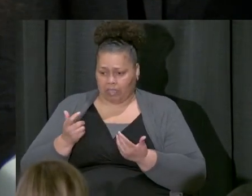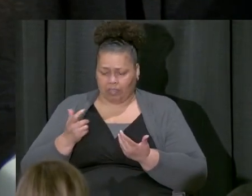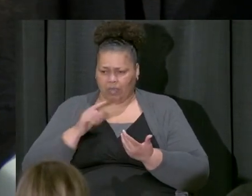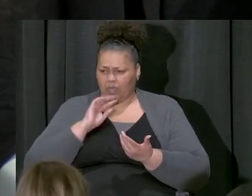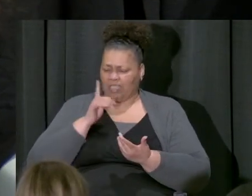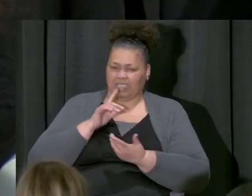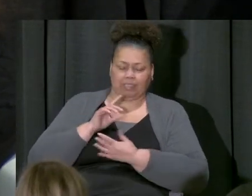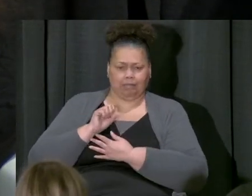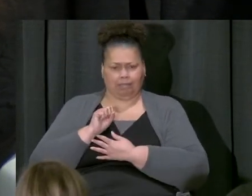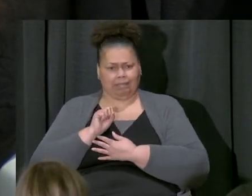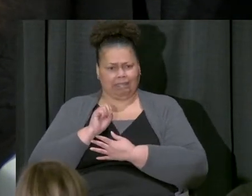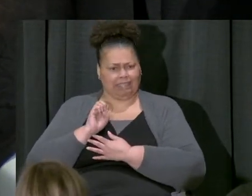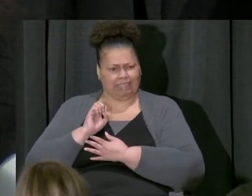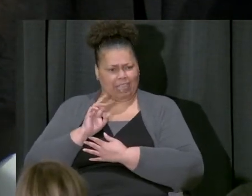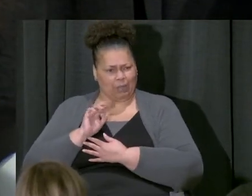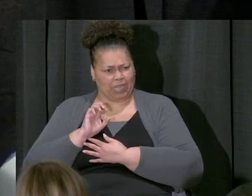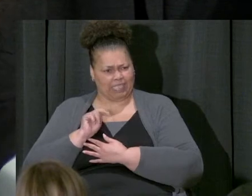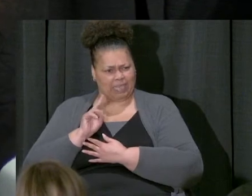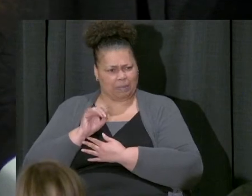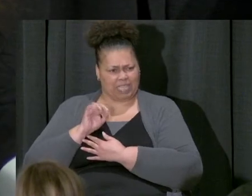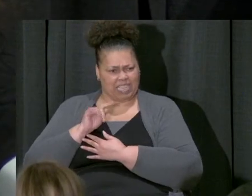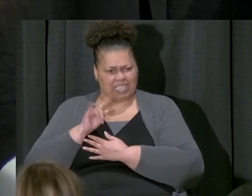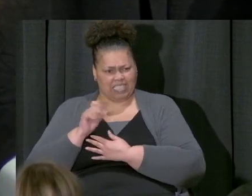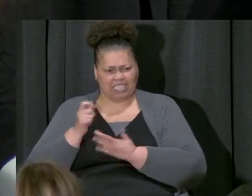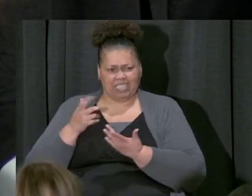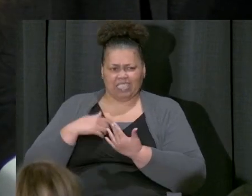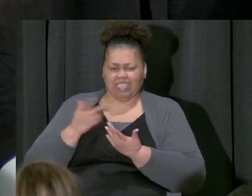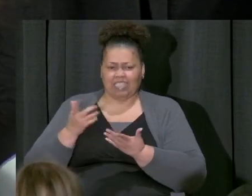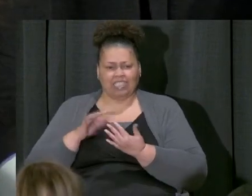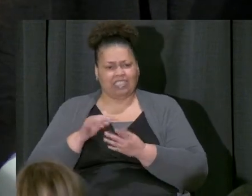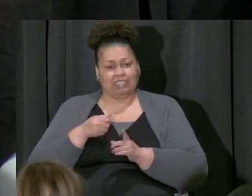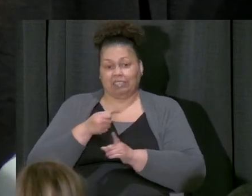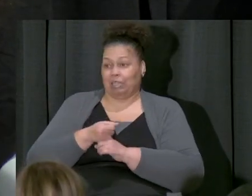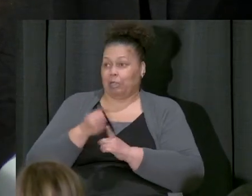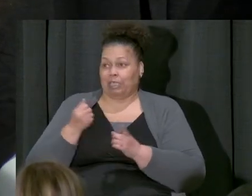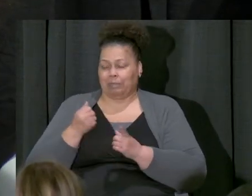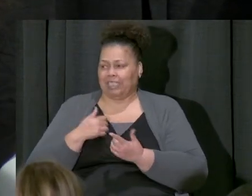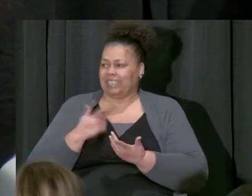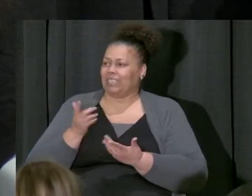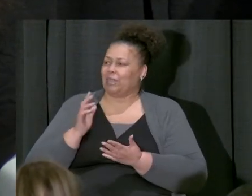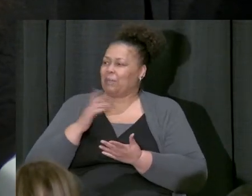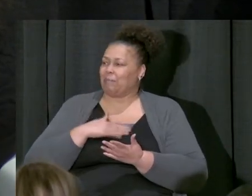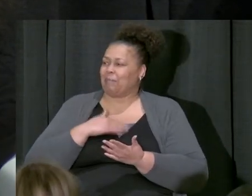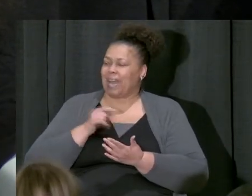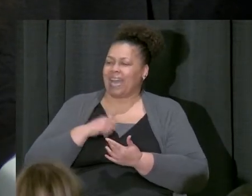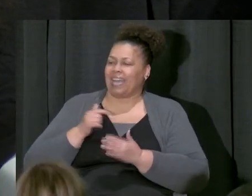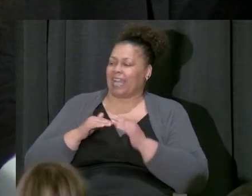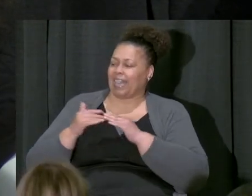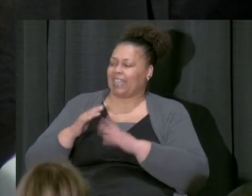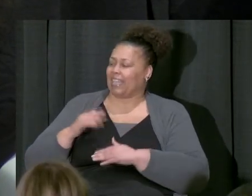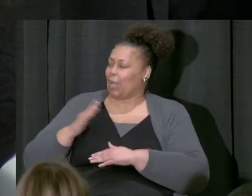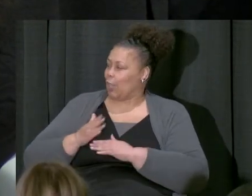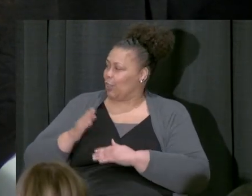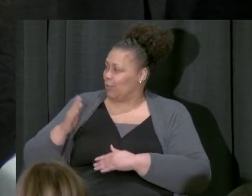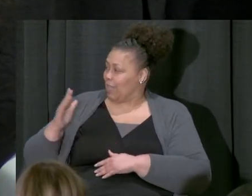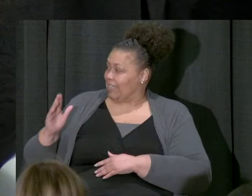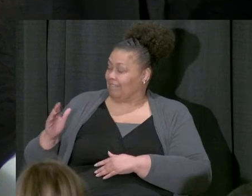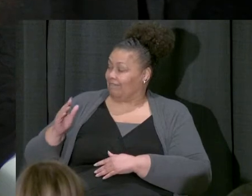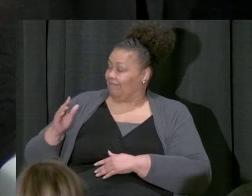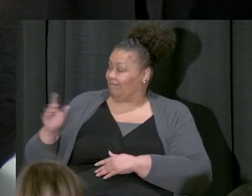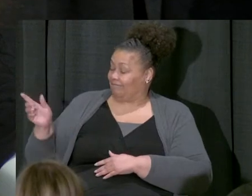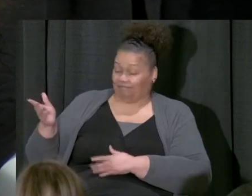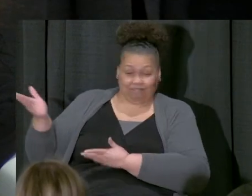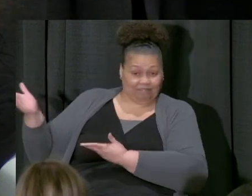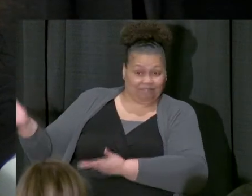serendipitous meetings with people. My colleague here on the right, that we just bumped into each other